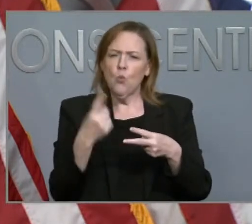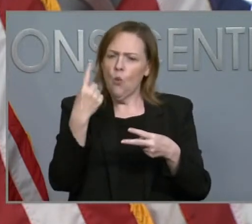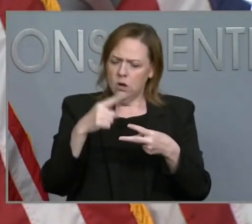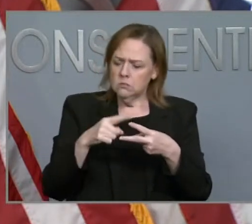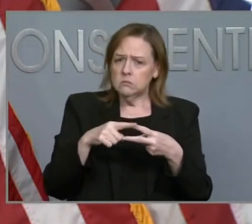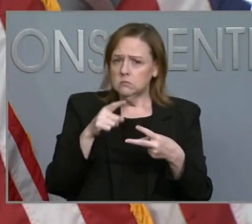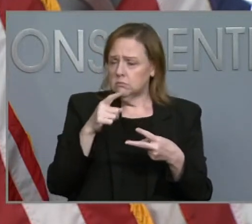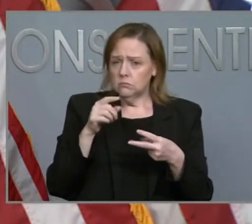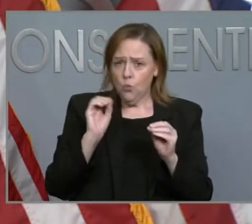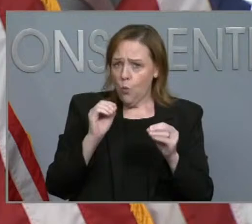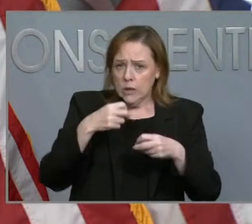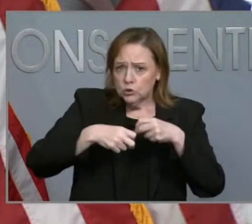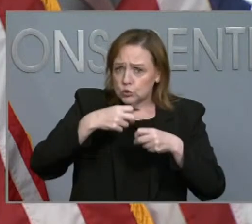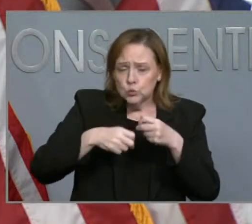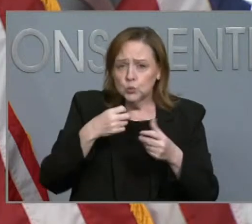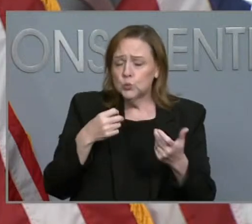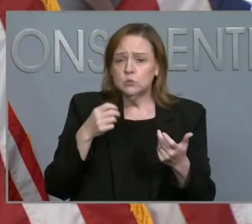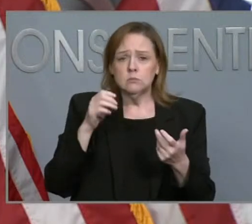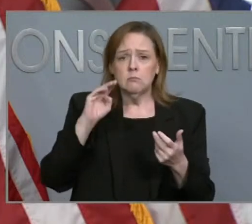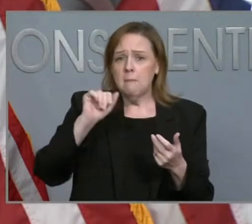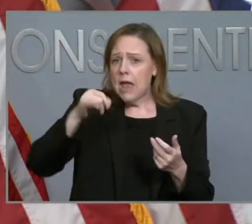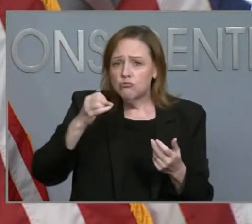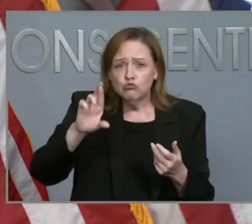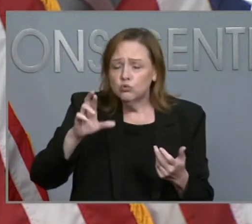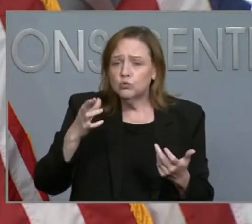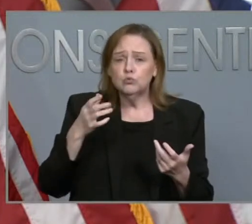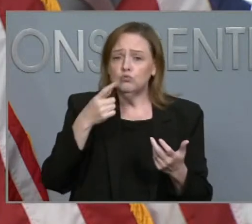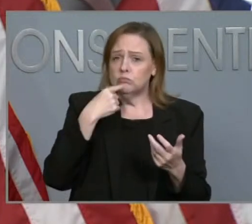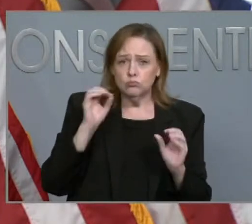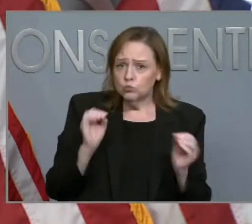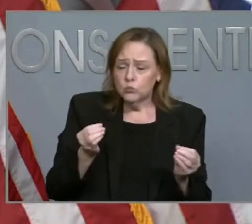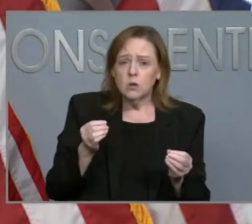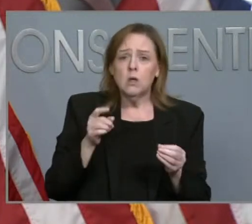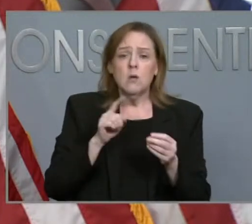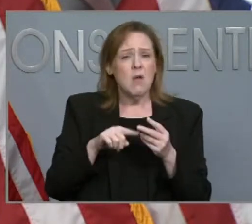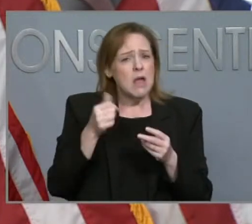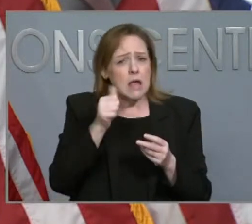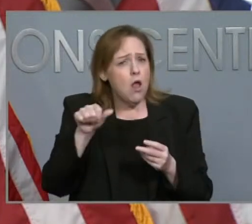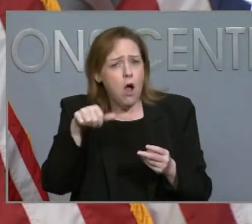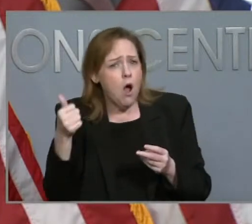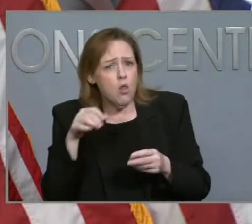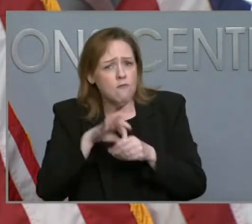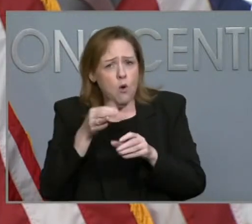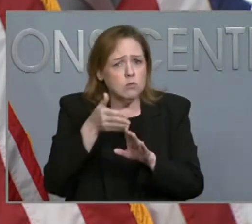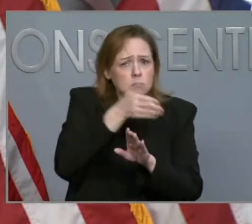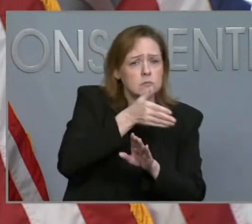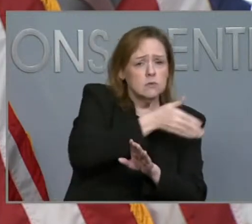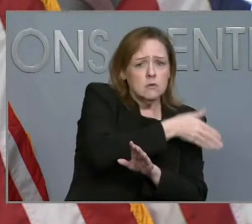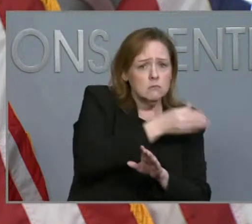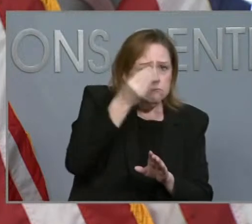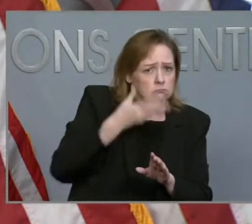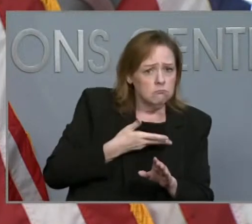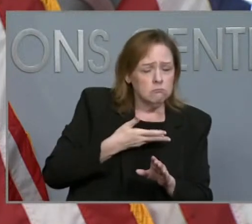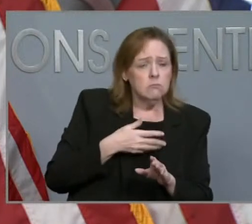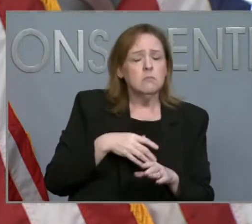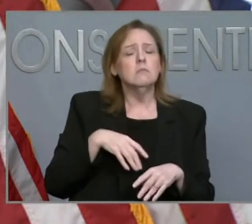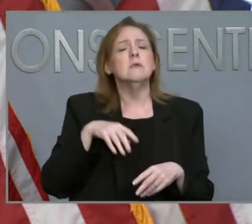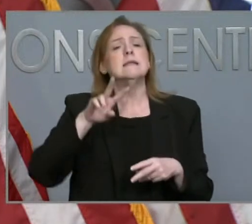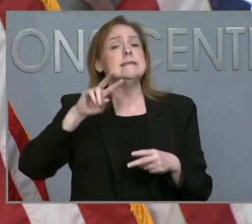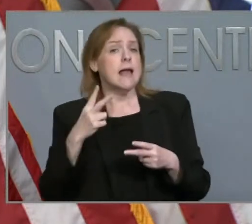have seen any issues at all, whether it be this morning or over early voting, what have those been? And second question being, we've been hearing